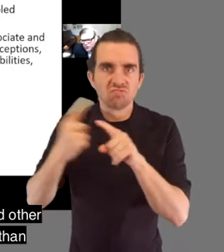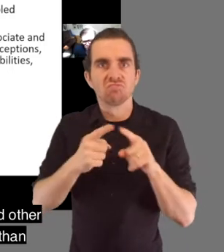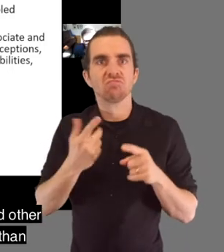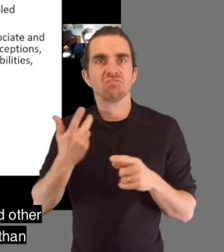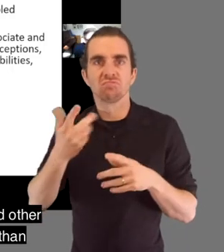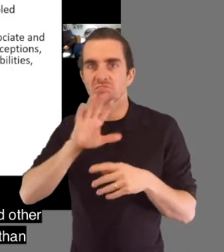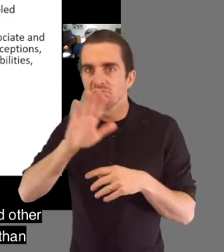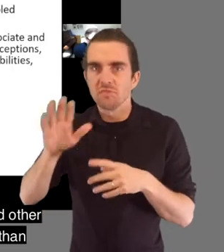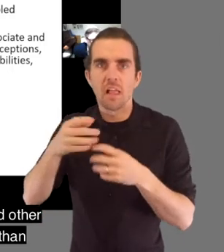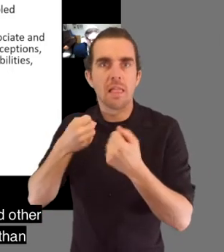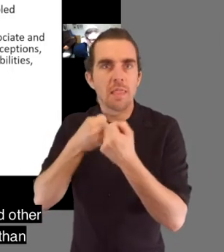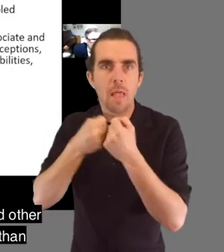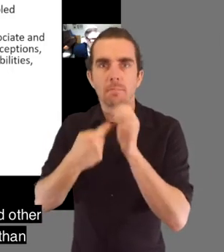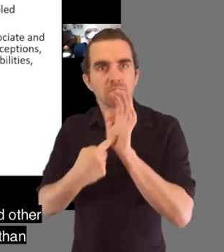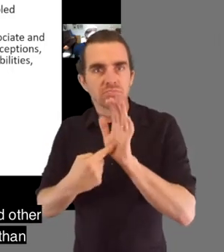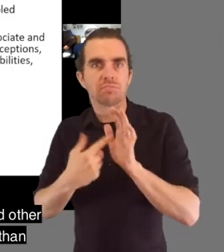lots of